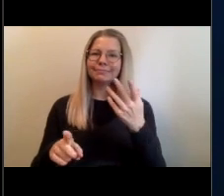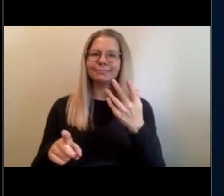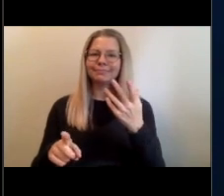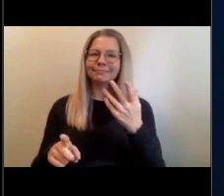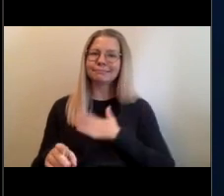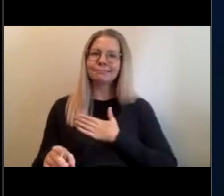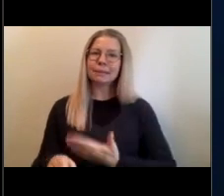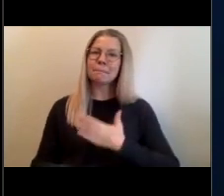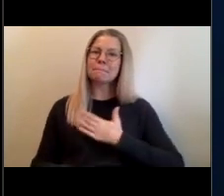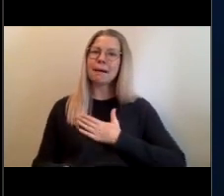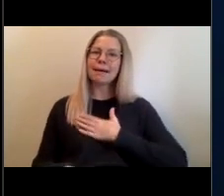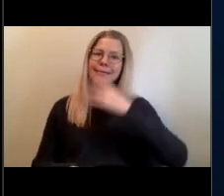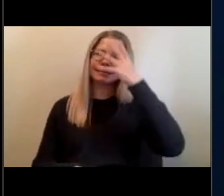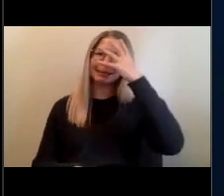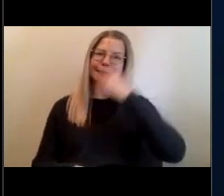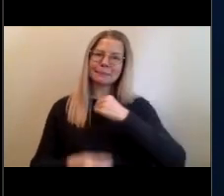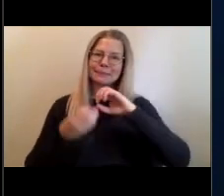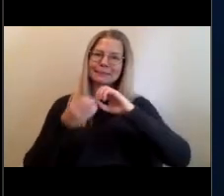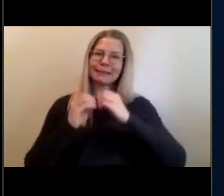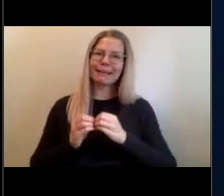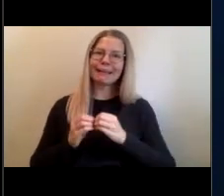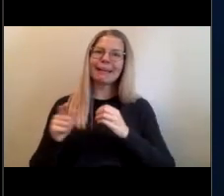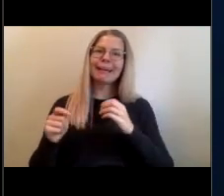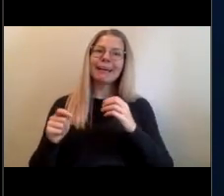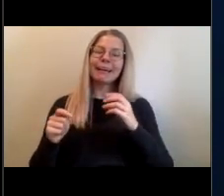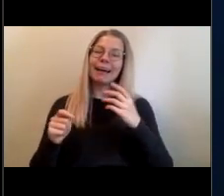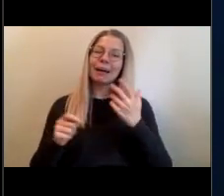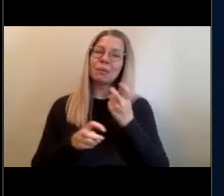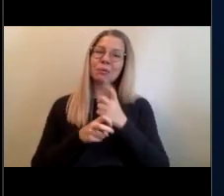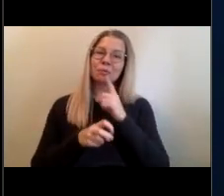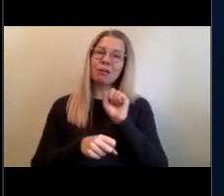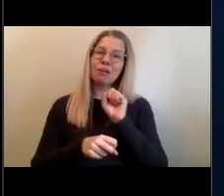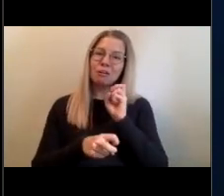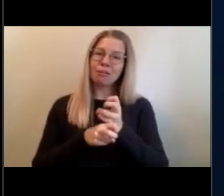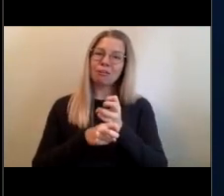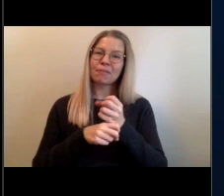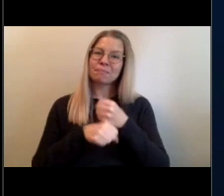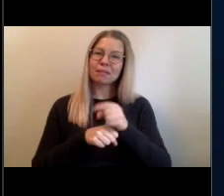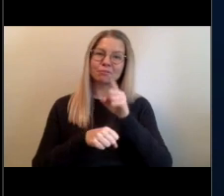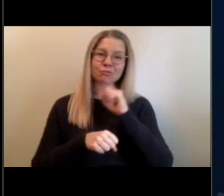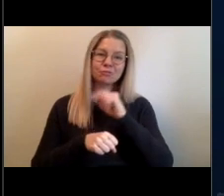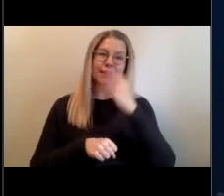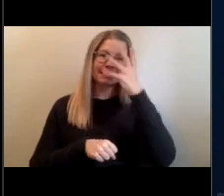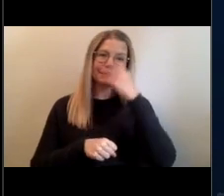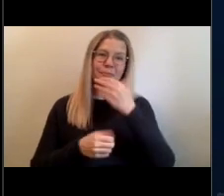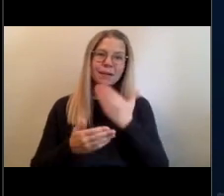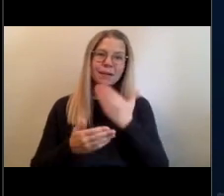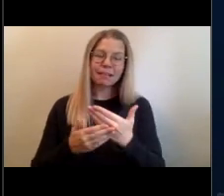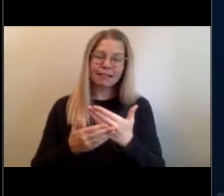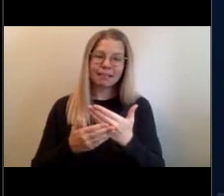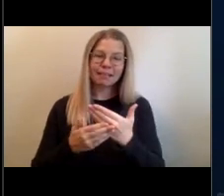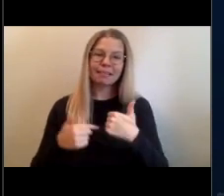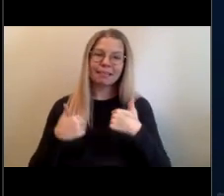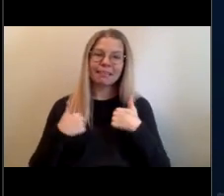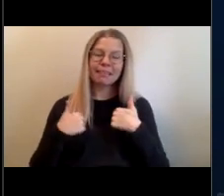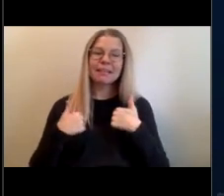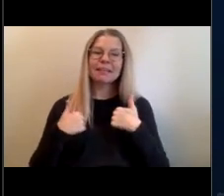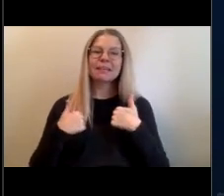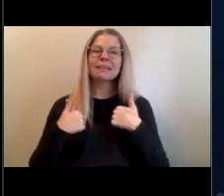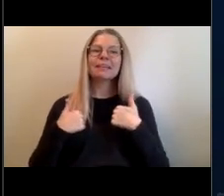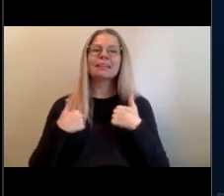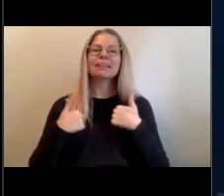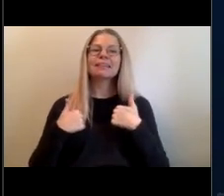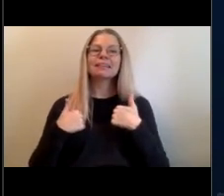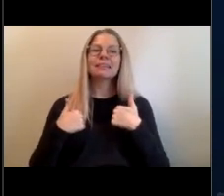shouldn't be a surprise to you that, I work very hard to make sure I get good sleep. And so you can see here that I